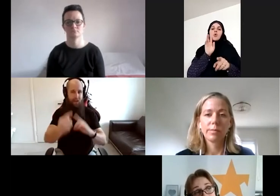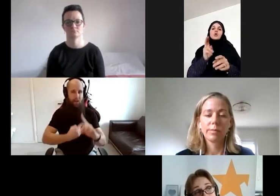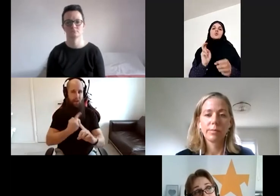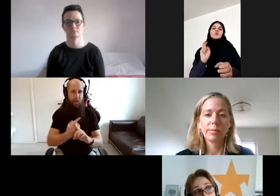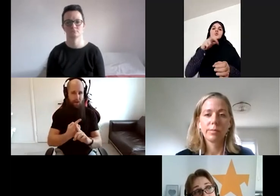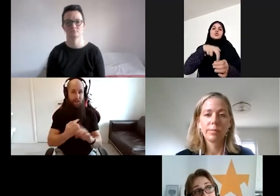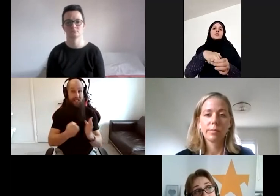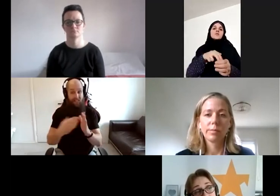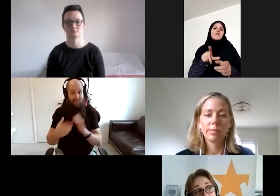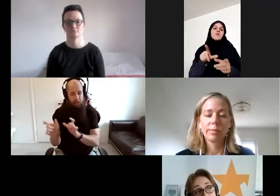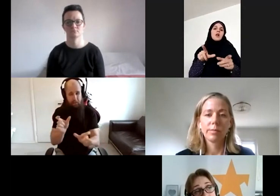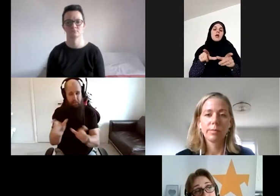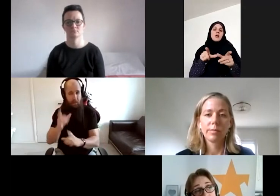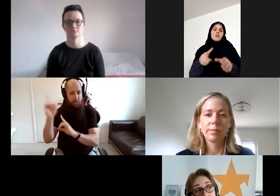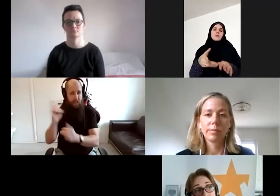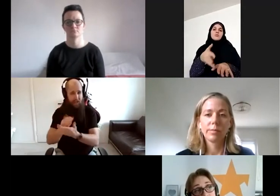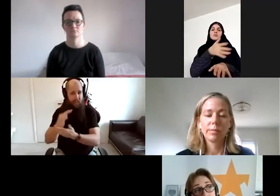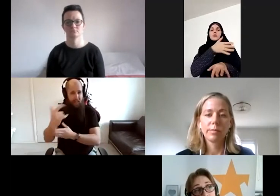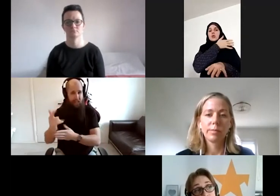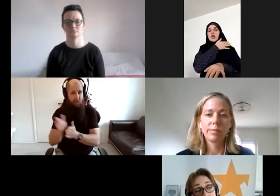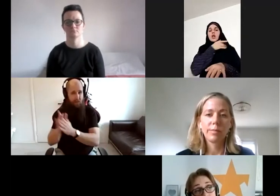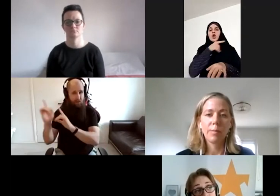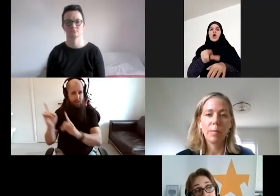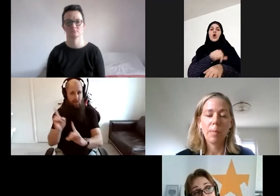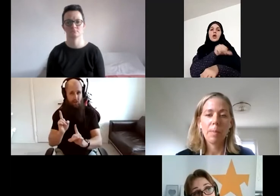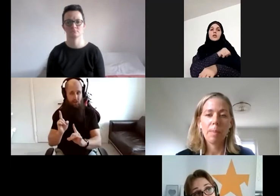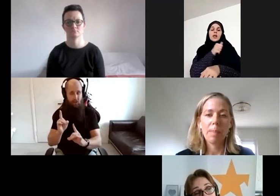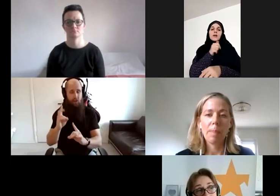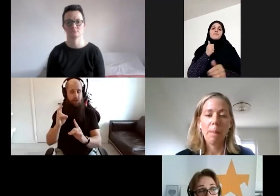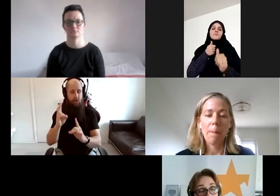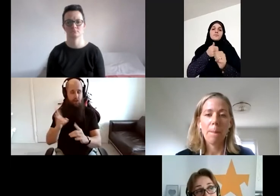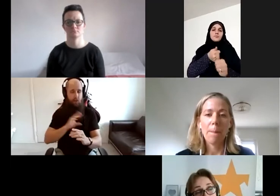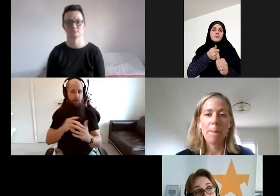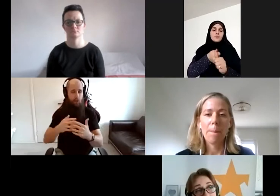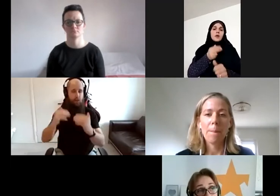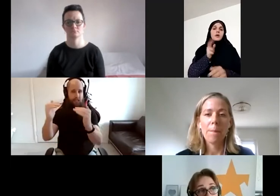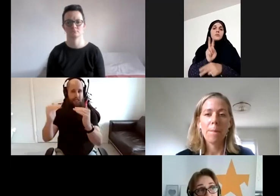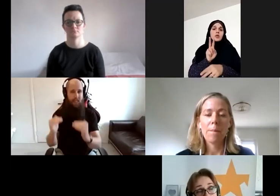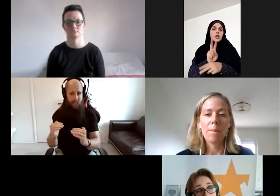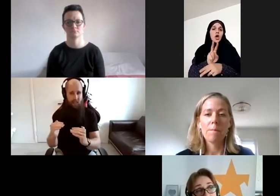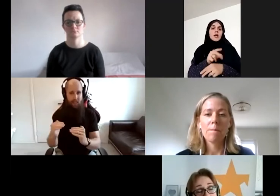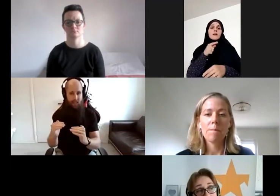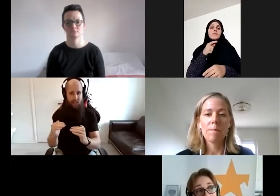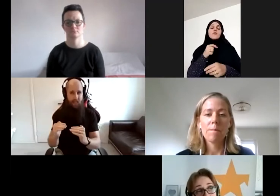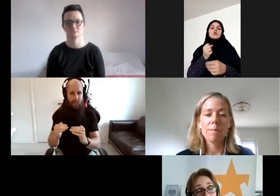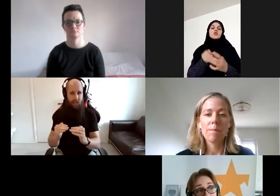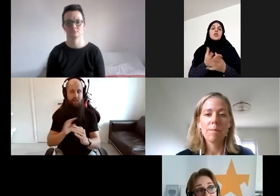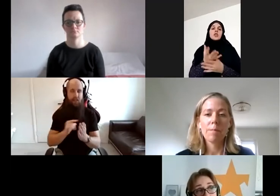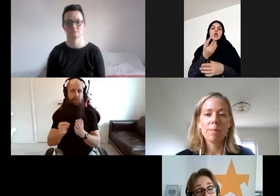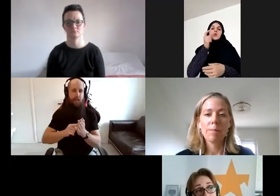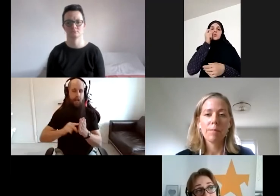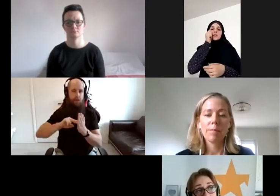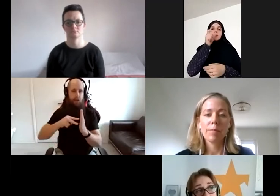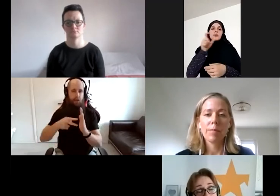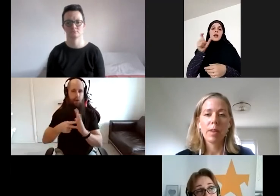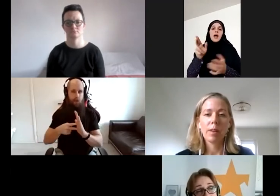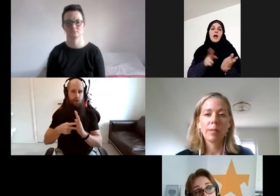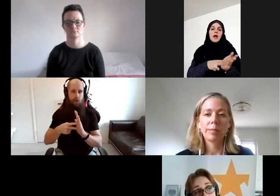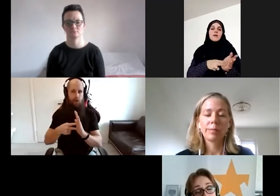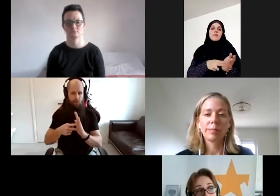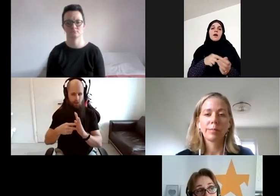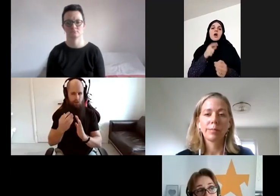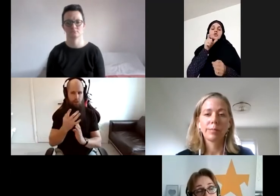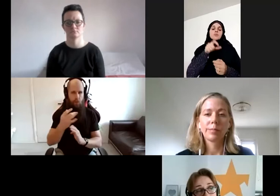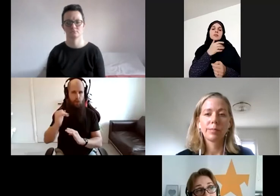on persons with disabilities, use one specific methodology, Disability Rights Promotion International,